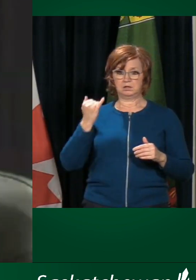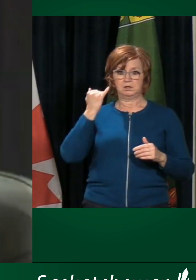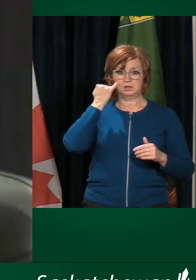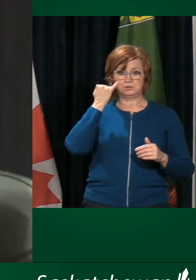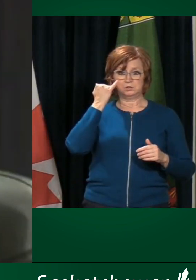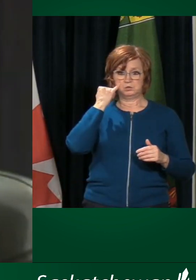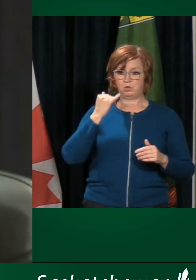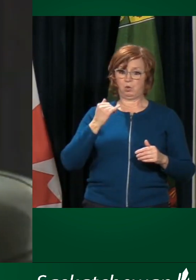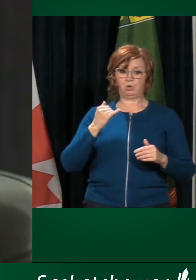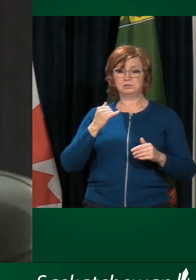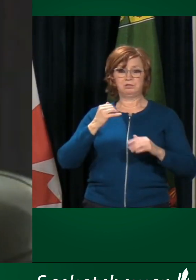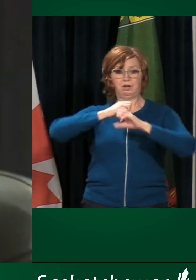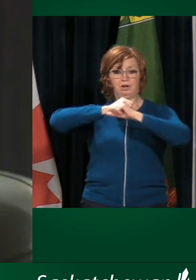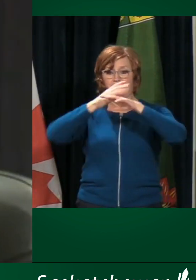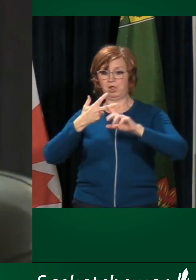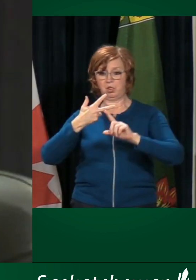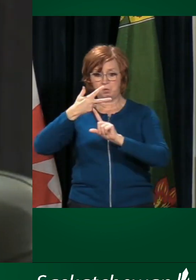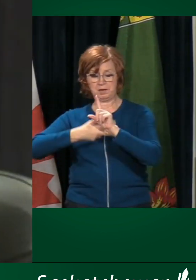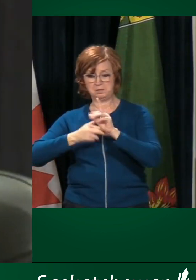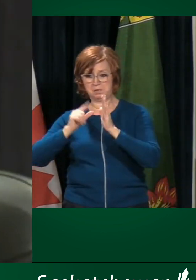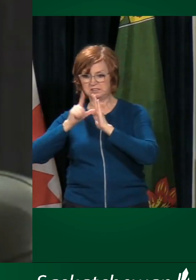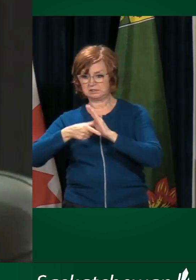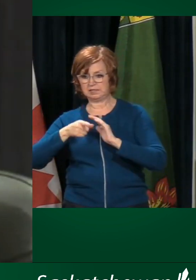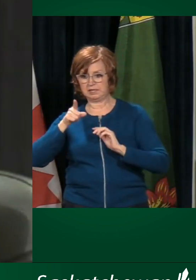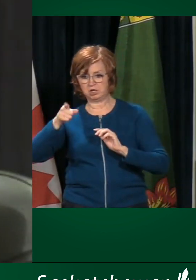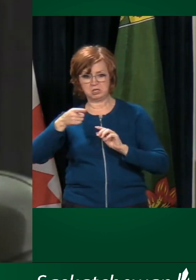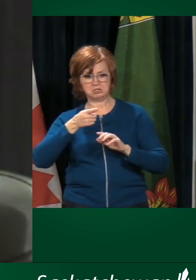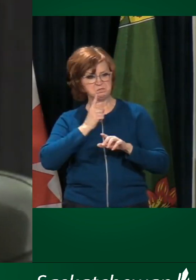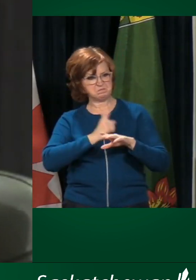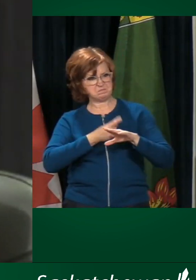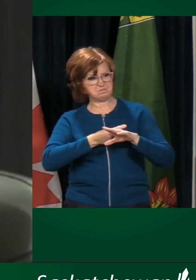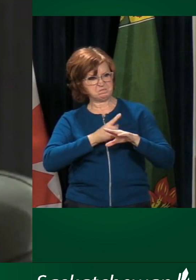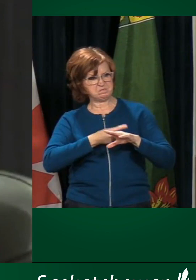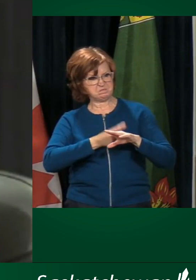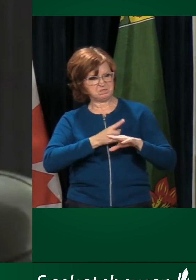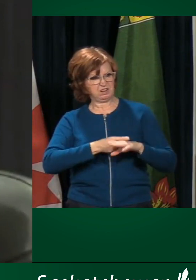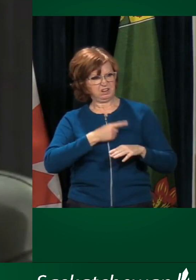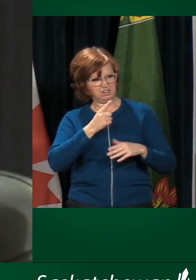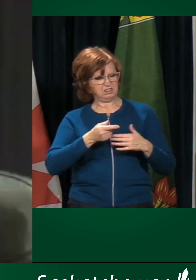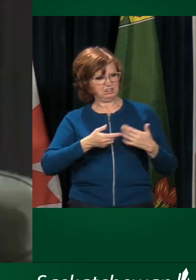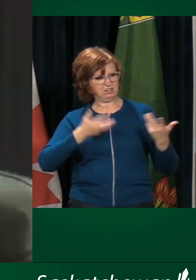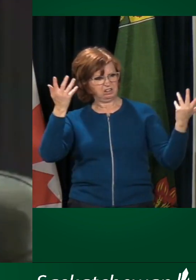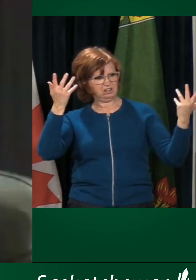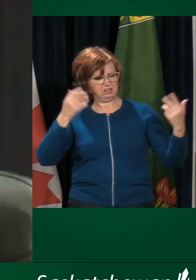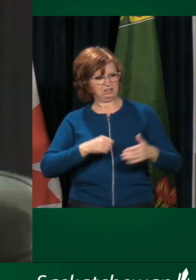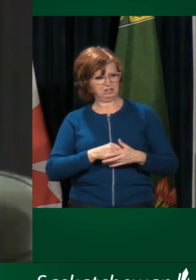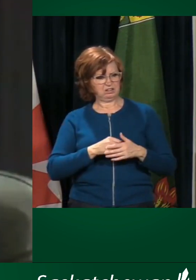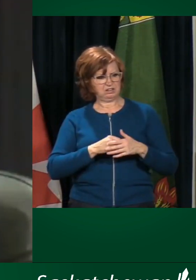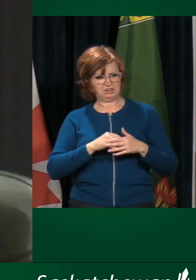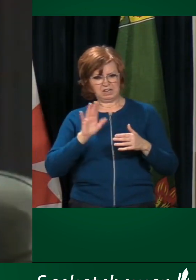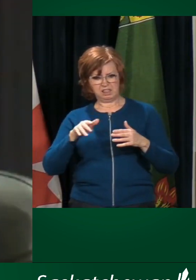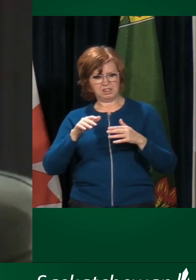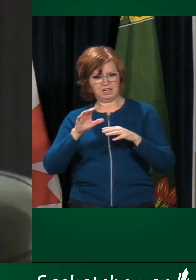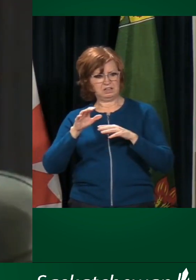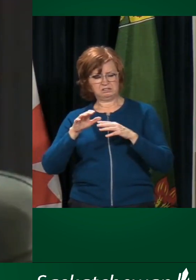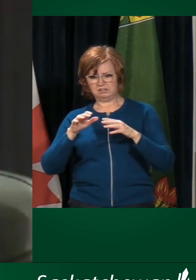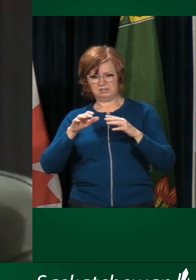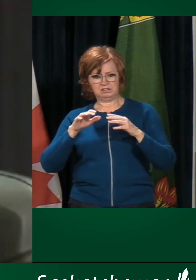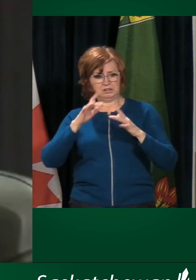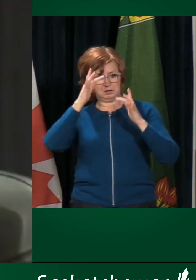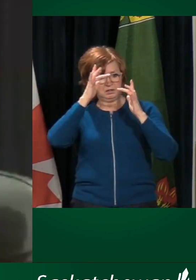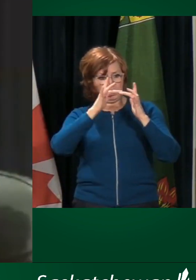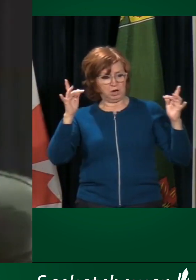you 3 months later from today that we overplanned the system, I'll take that criticism, Murray. I'm